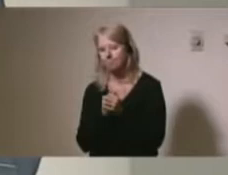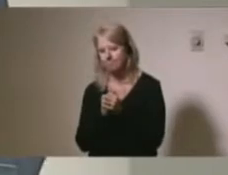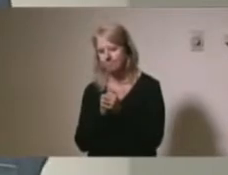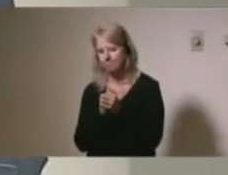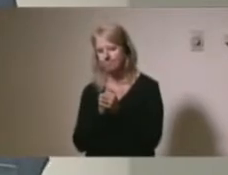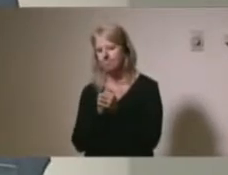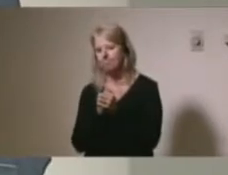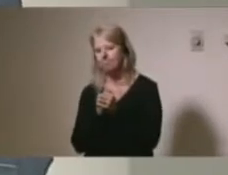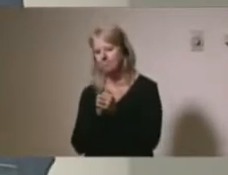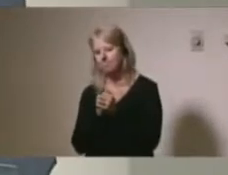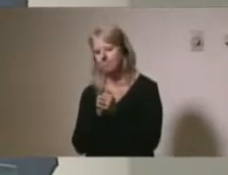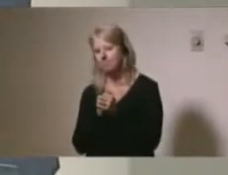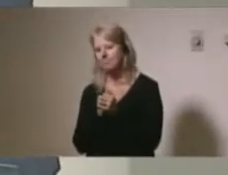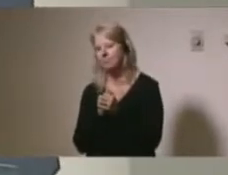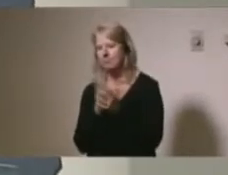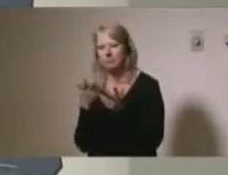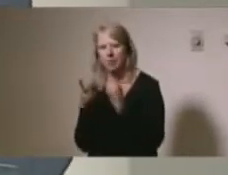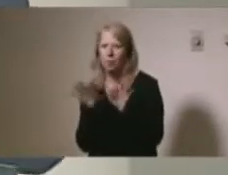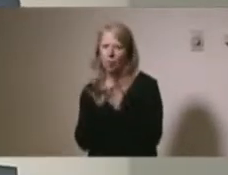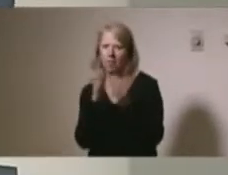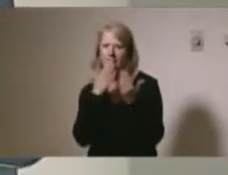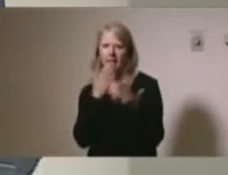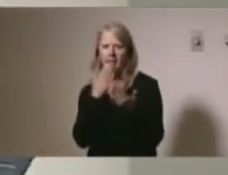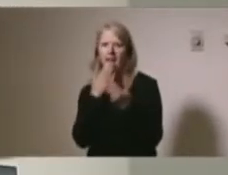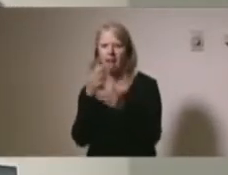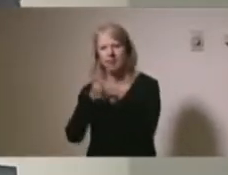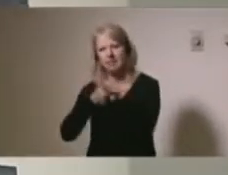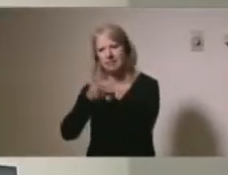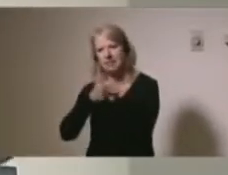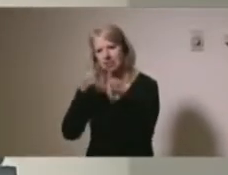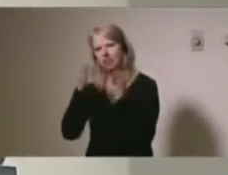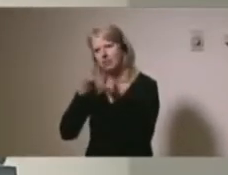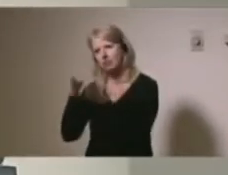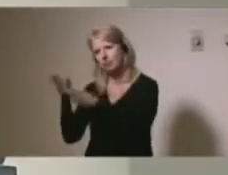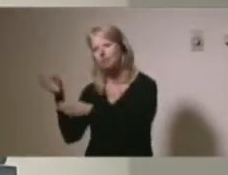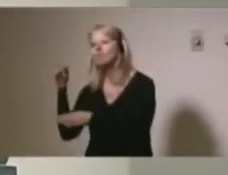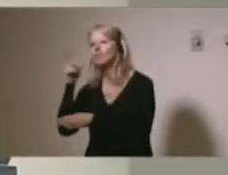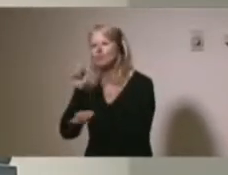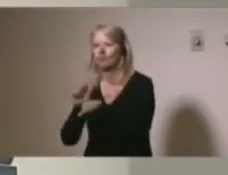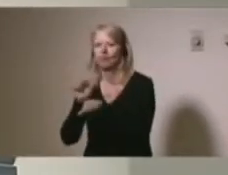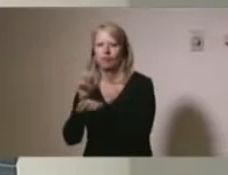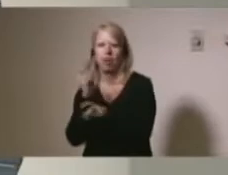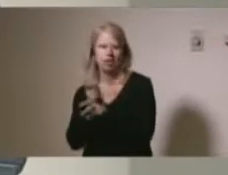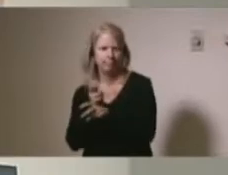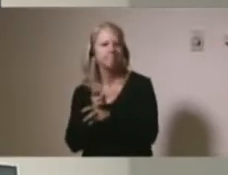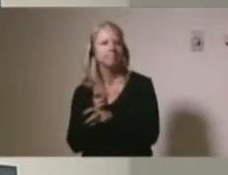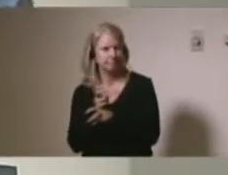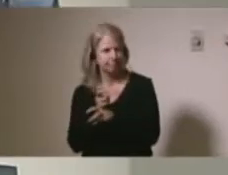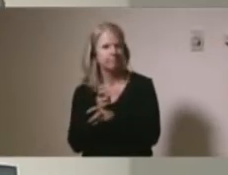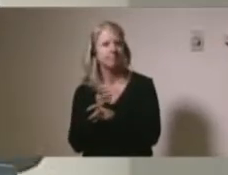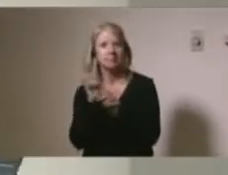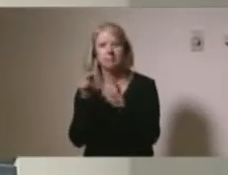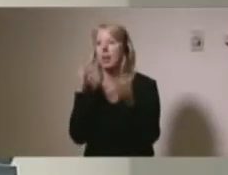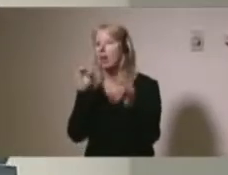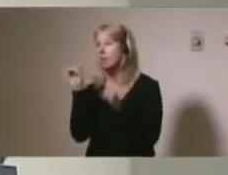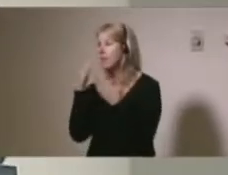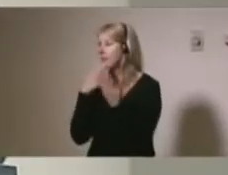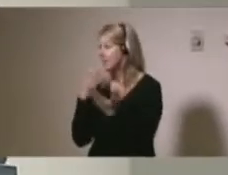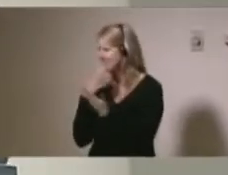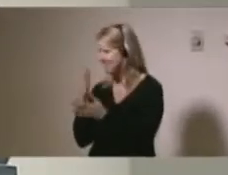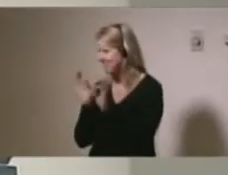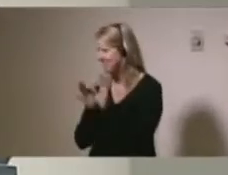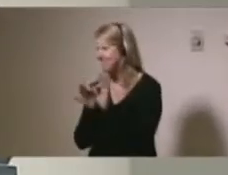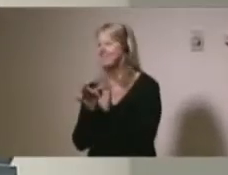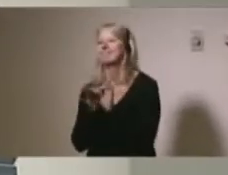It's important to thank everyone who've worked so hard. So thank you very much also the interpreters,